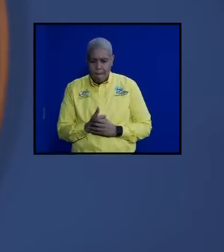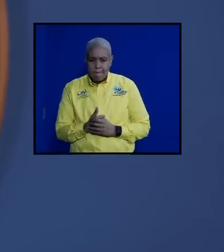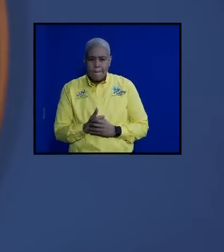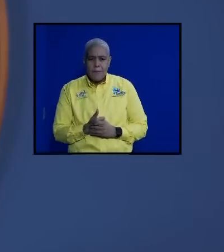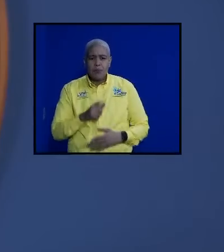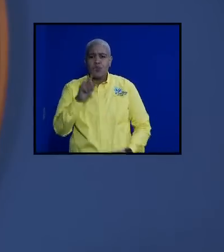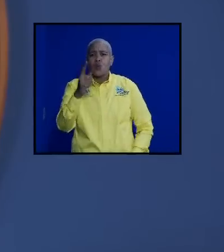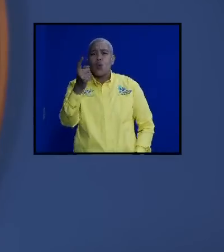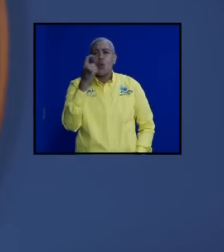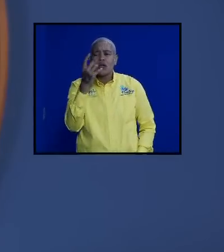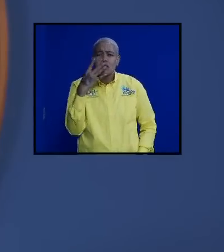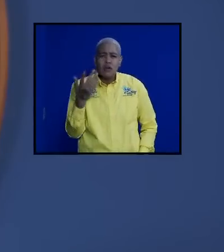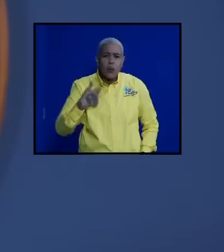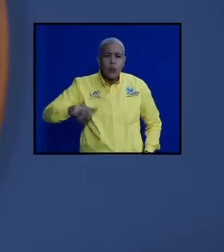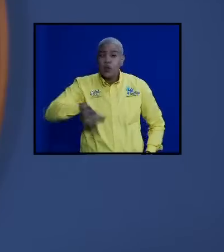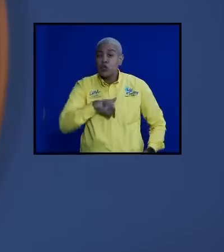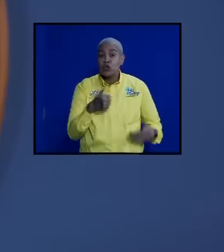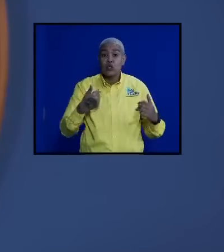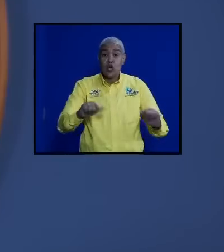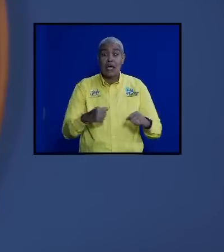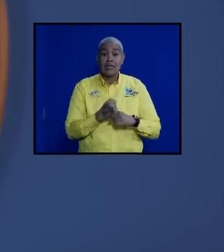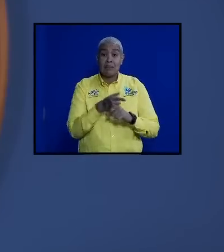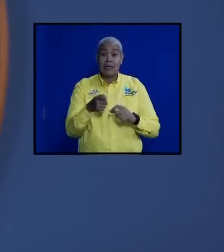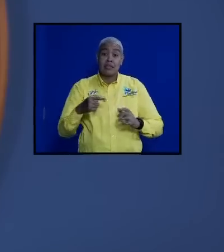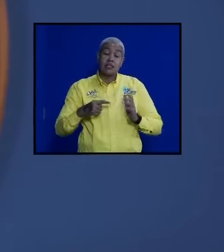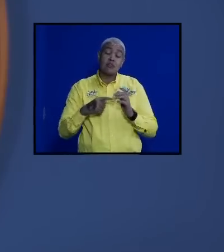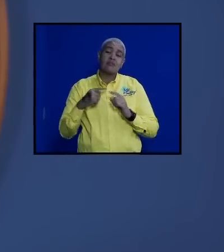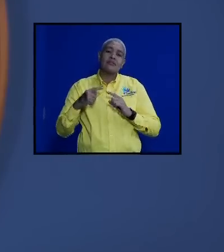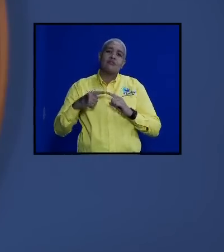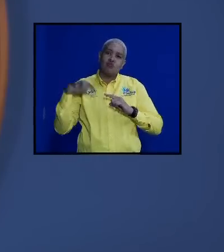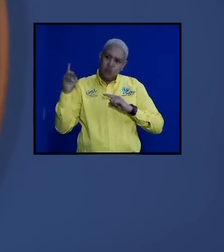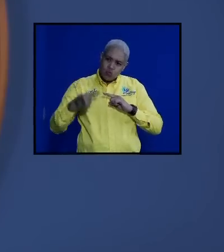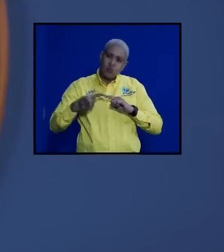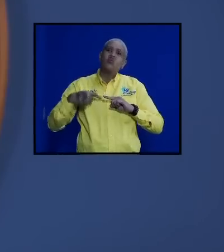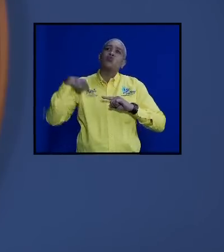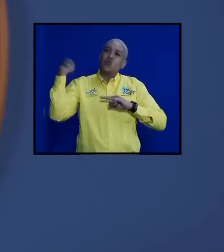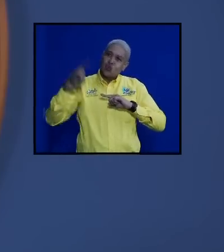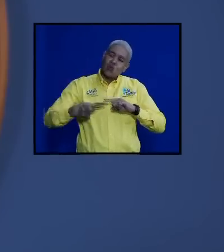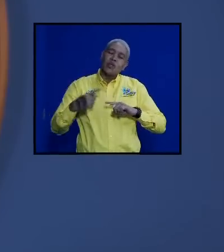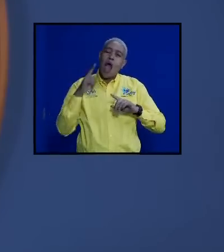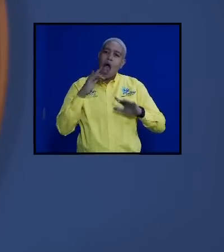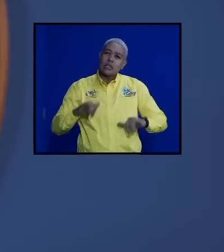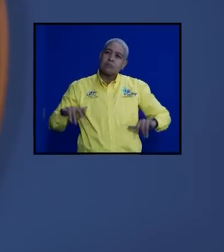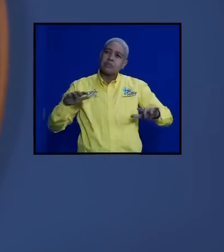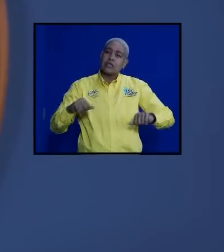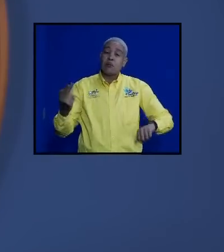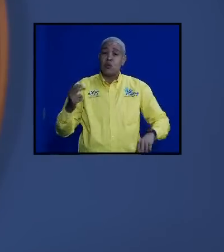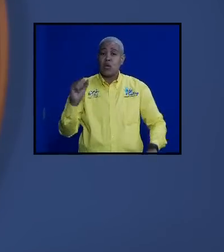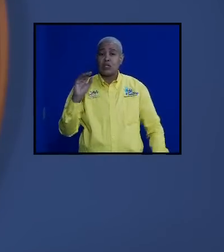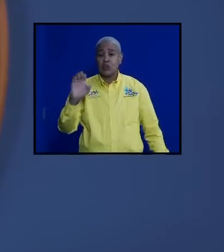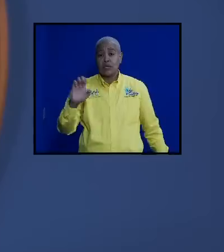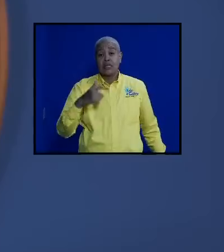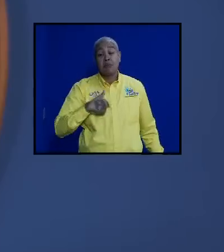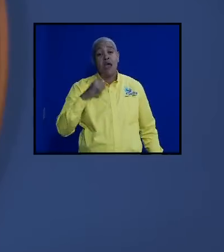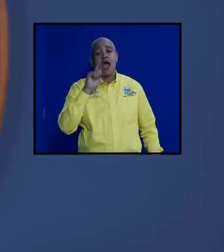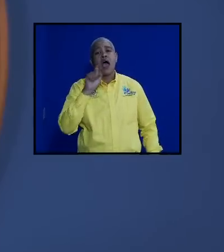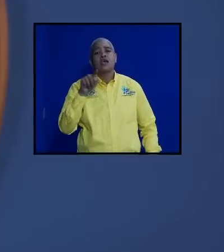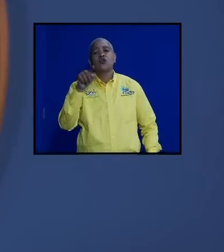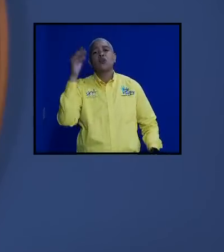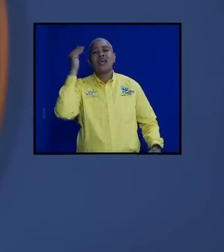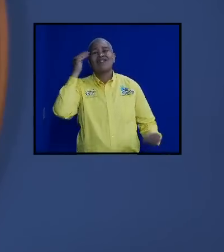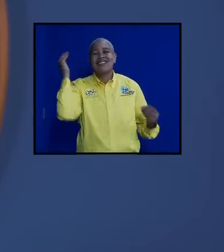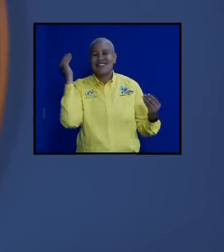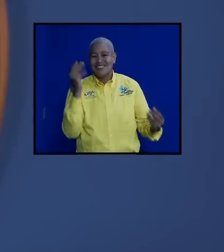is, are we trying to make this a routine crime-fighting tool? And my answer to you is, as I've said